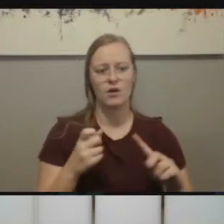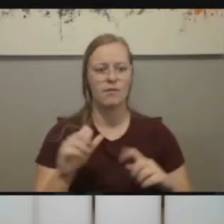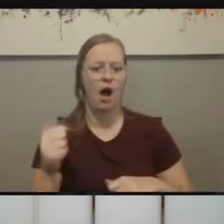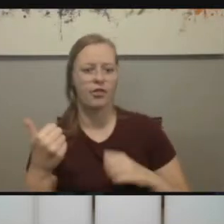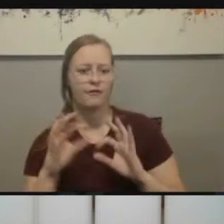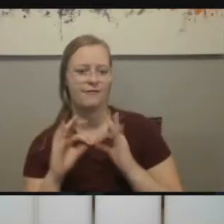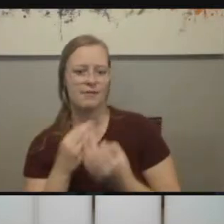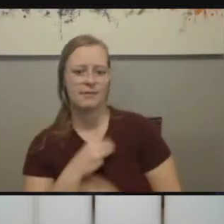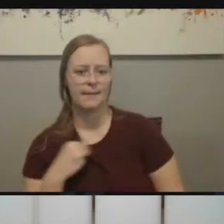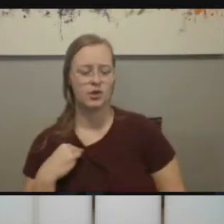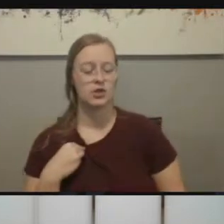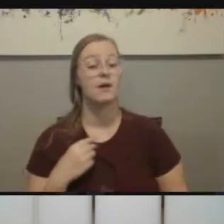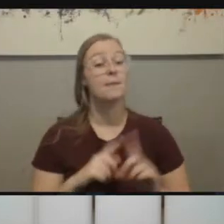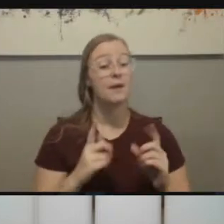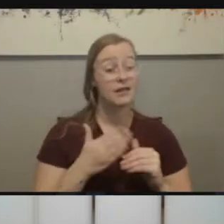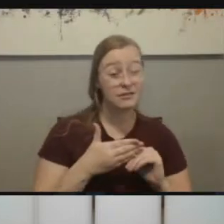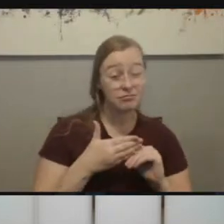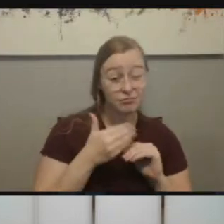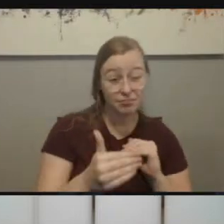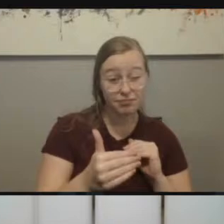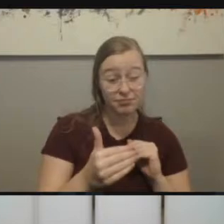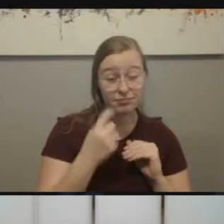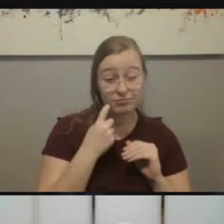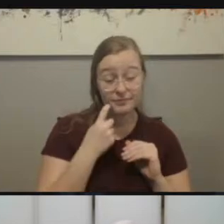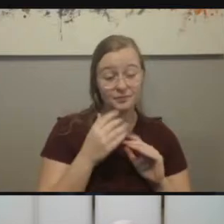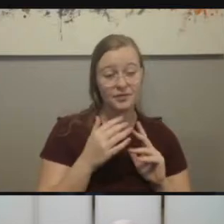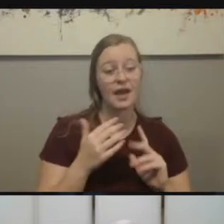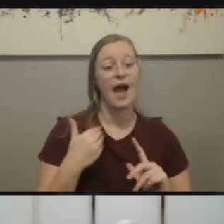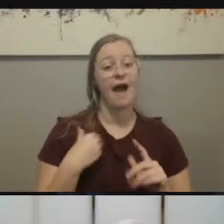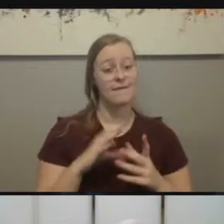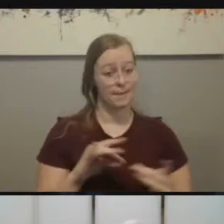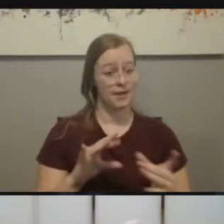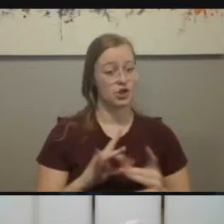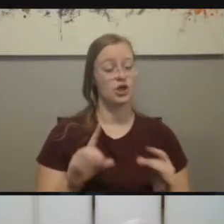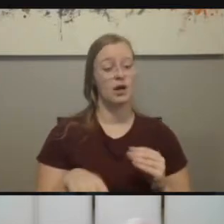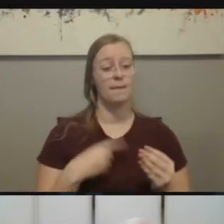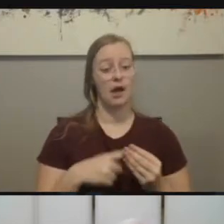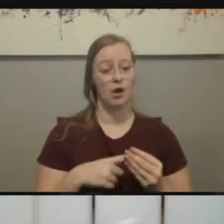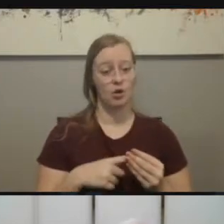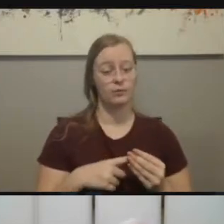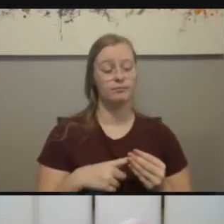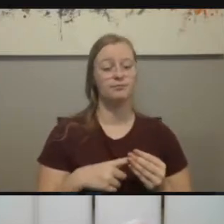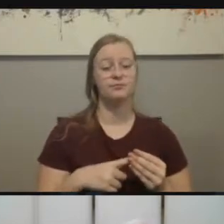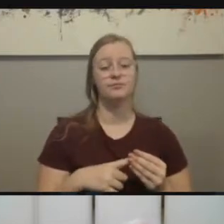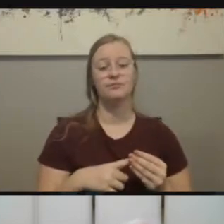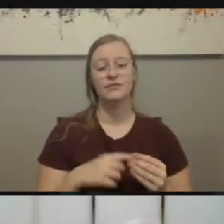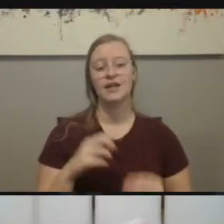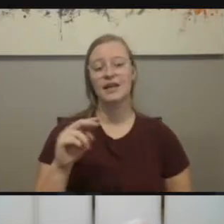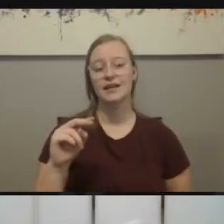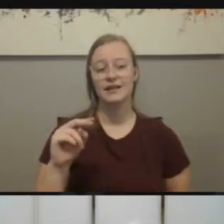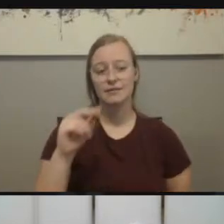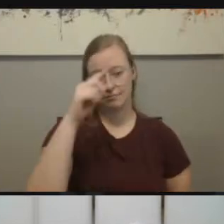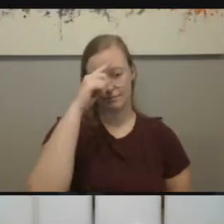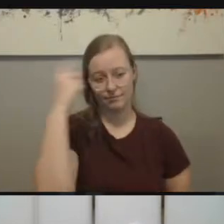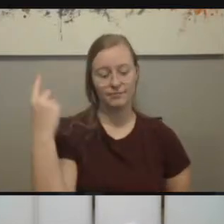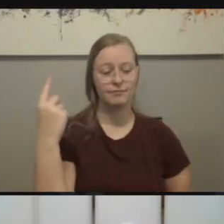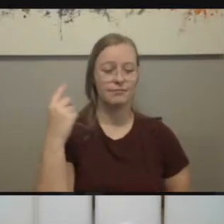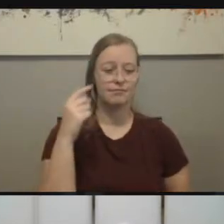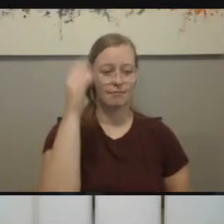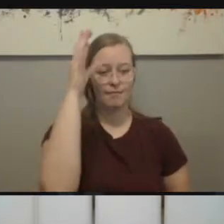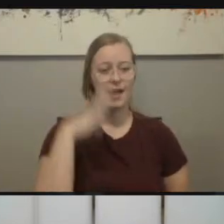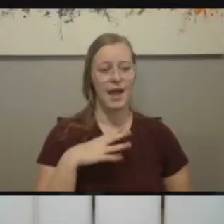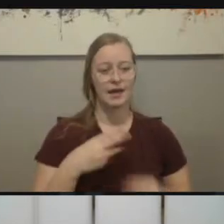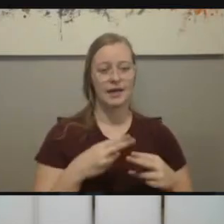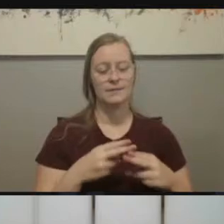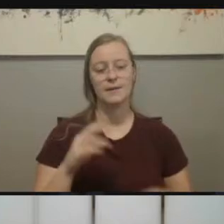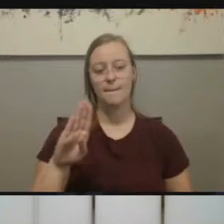directly thereafter, we have the mention of a Negro man named